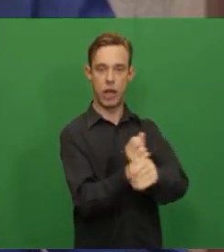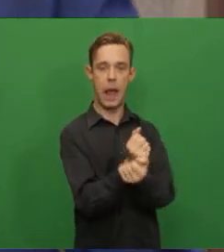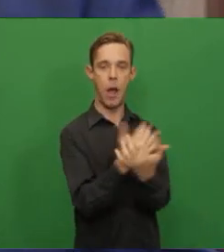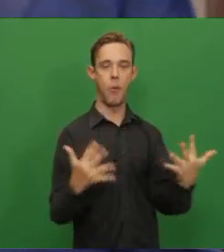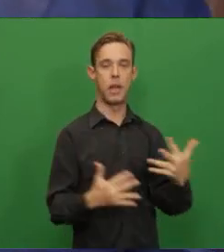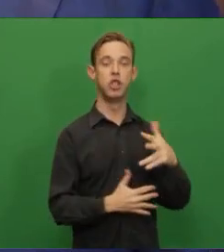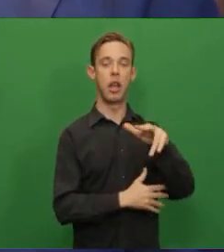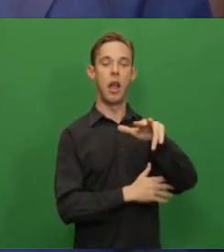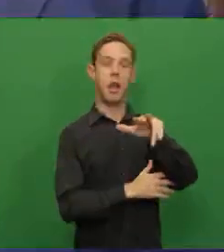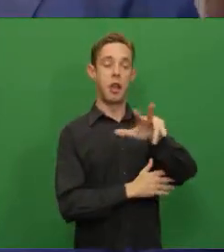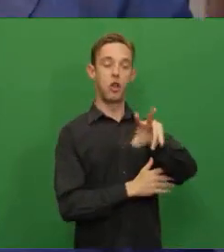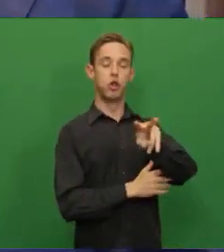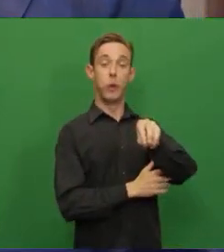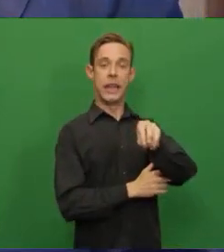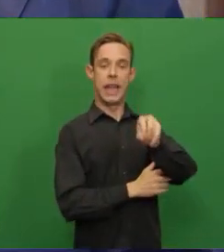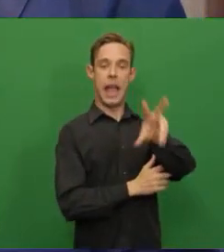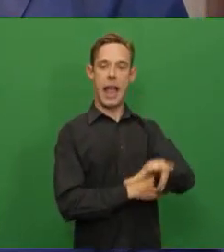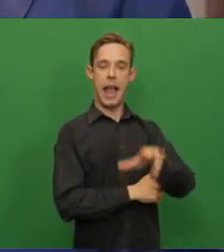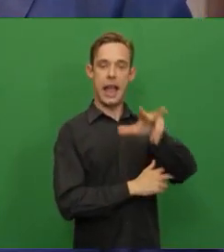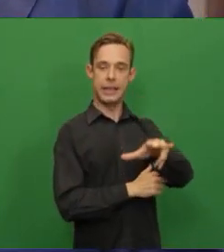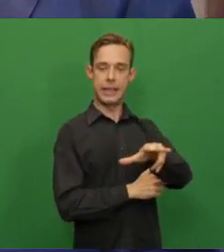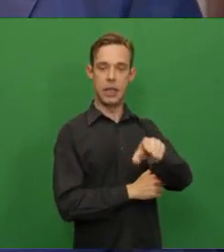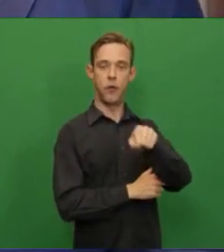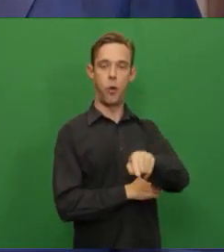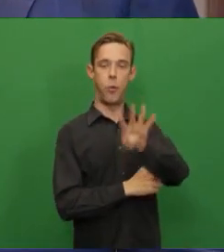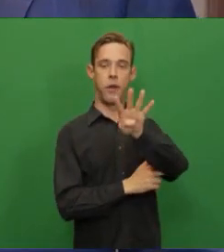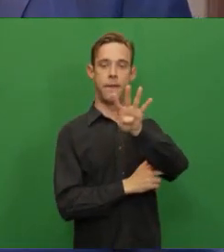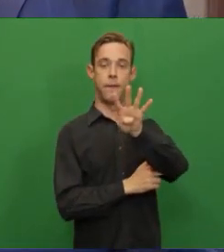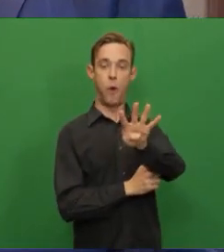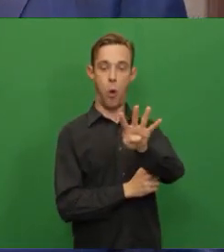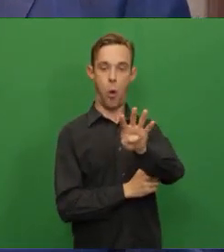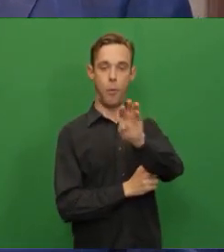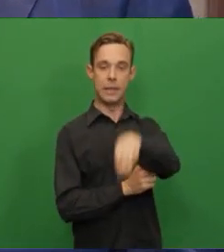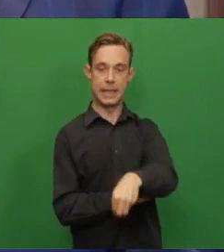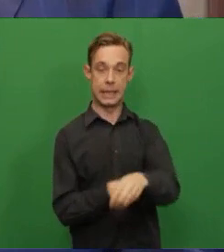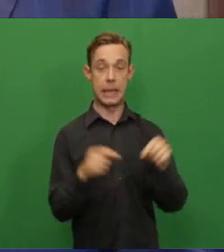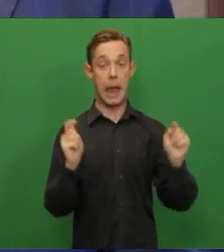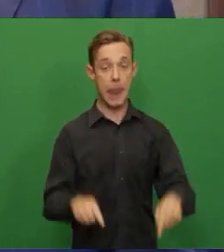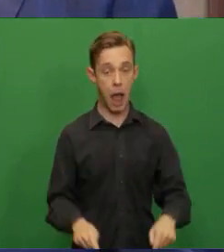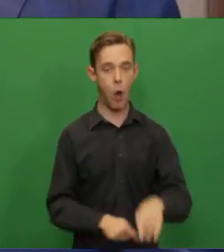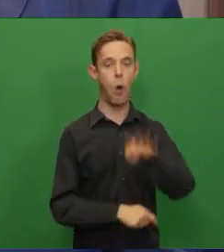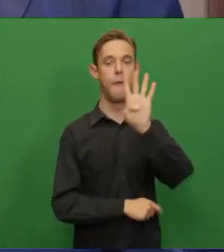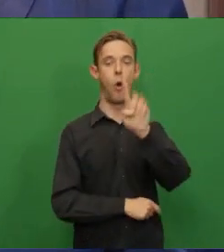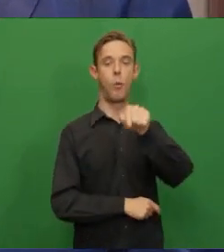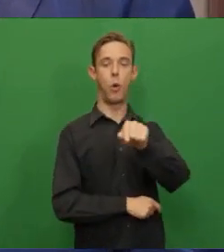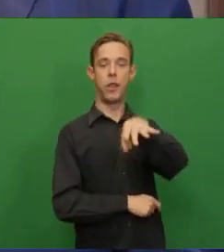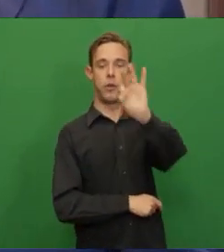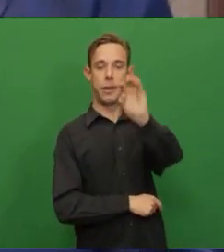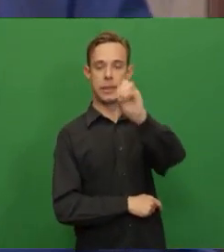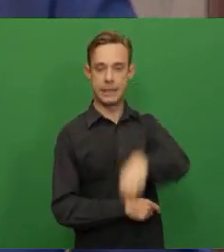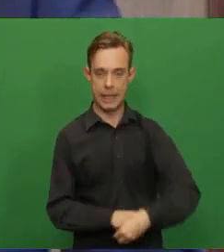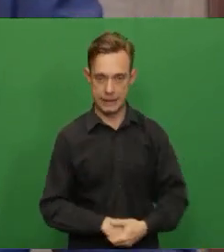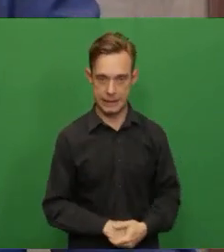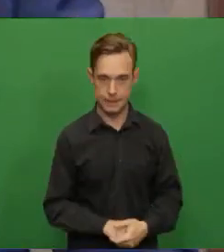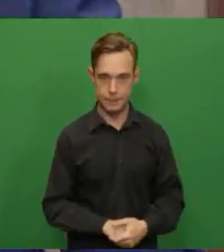2018, 5.3% in 2019, and 5.5% in 2020.